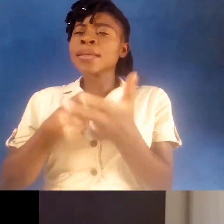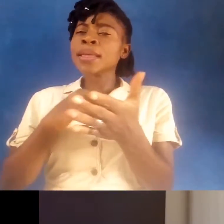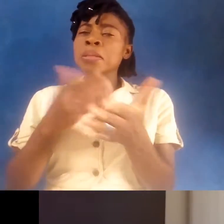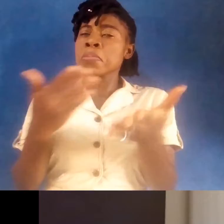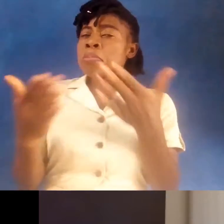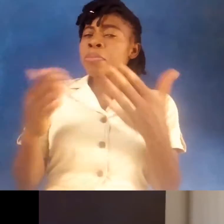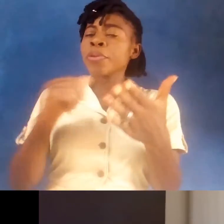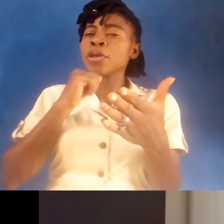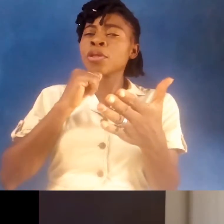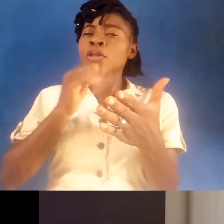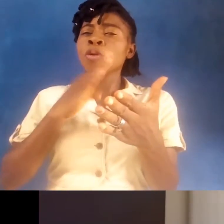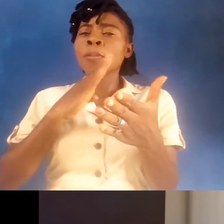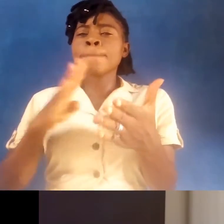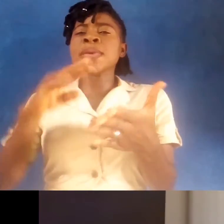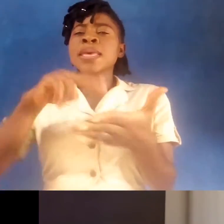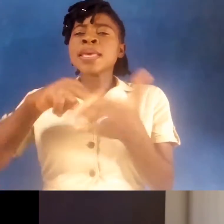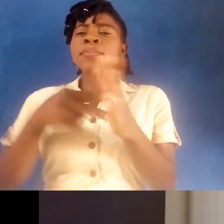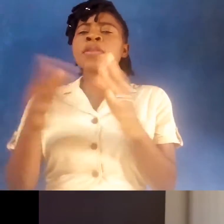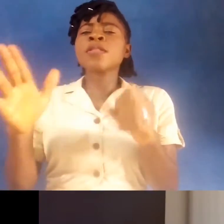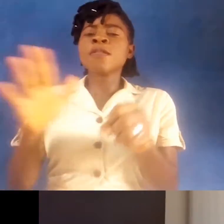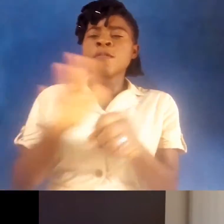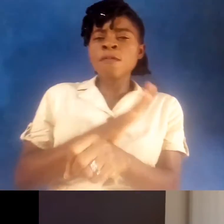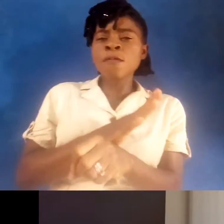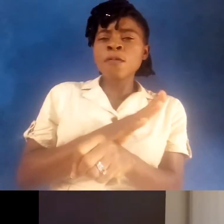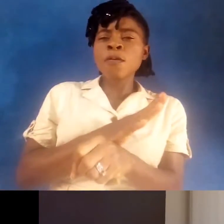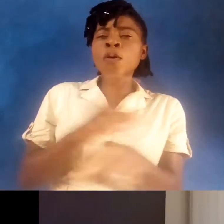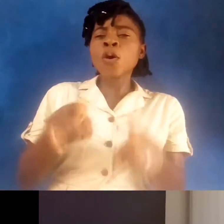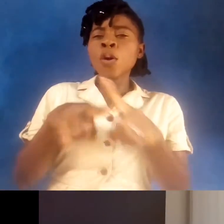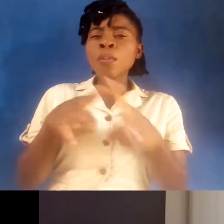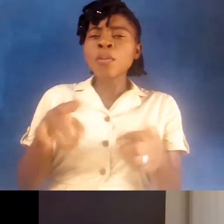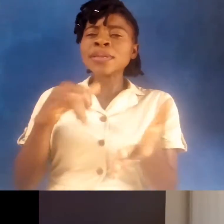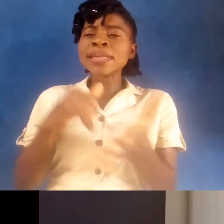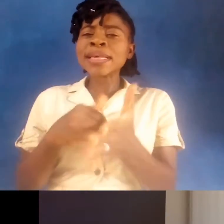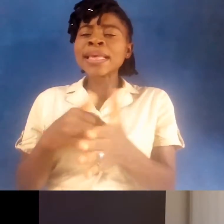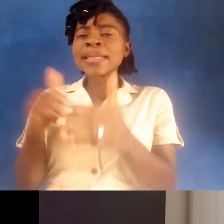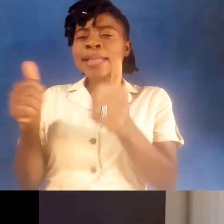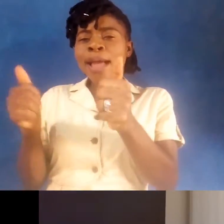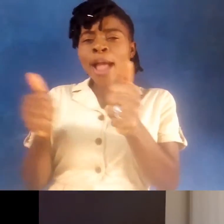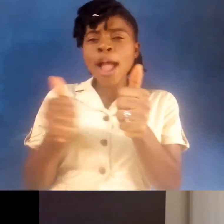these are the movements that accompany our speeches and our signing.